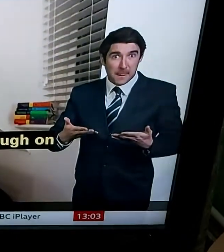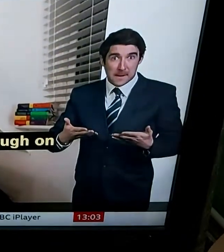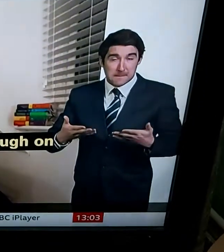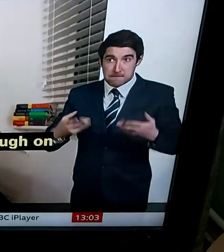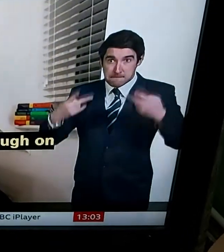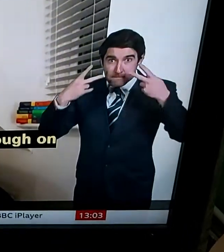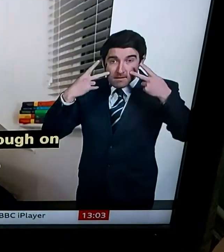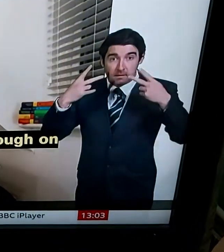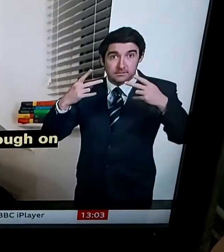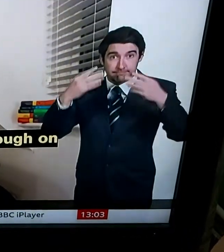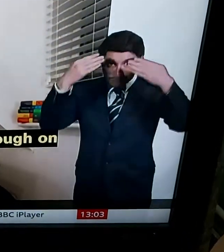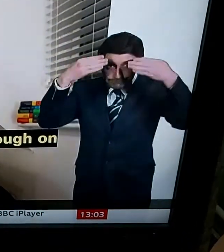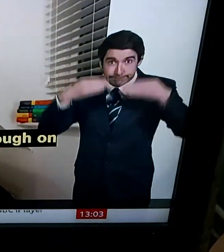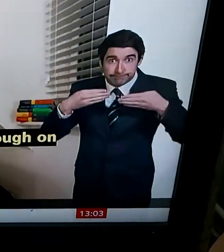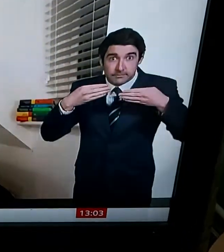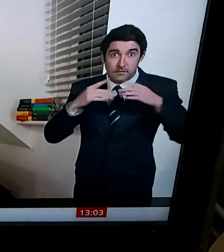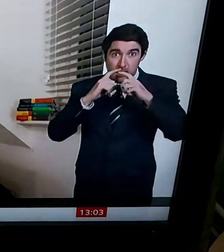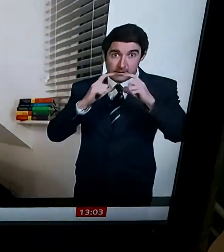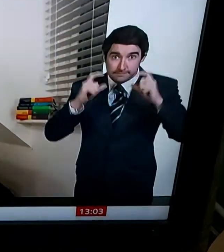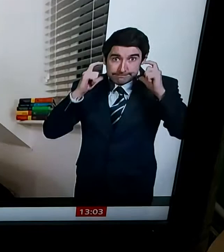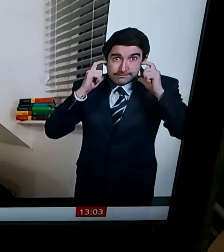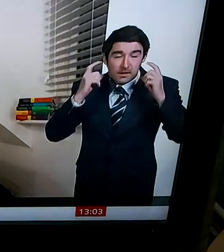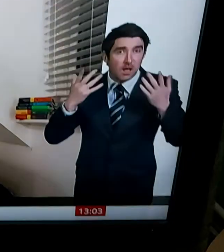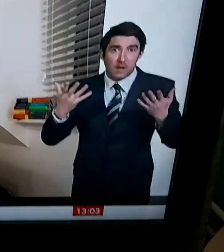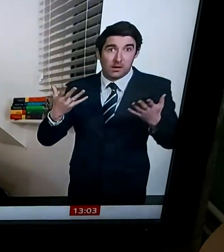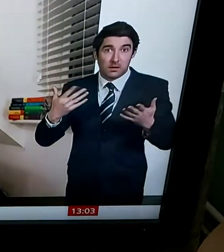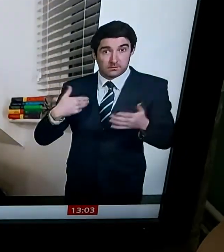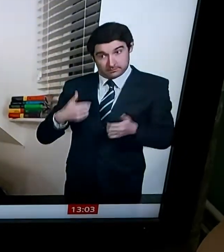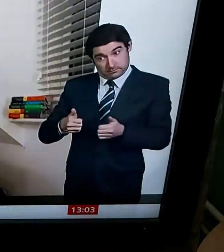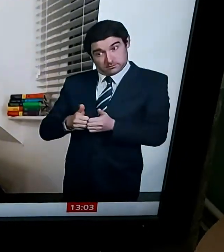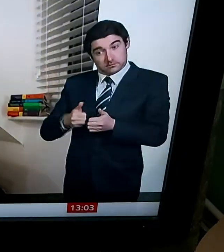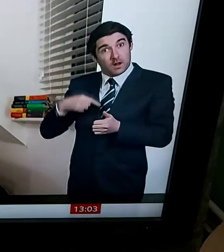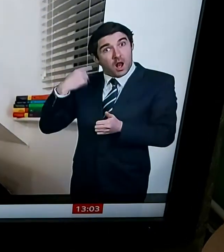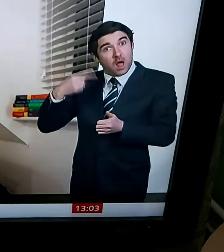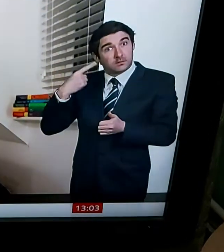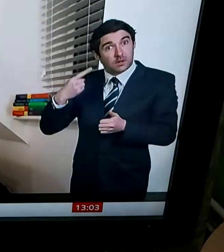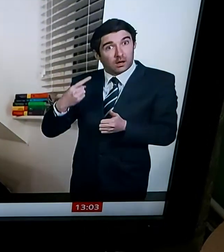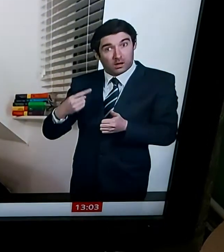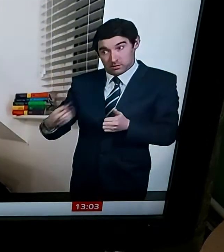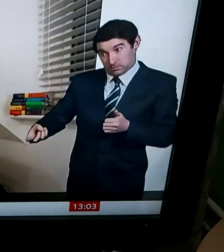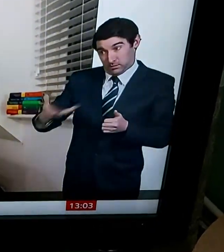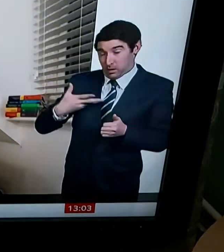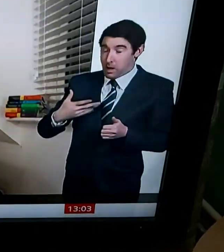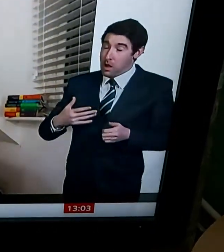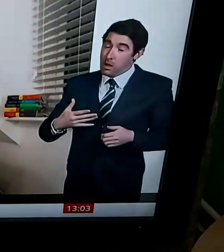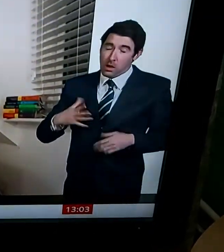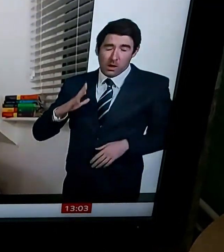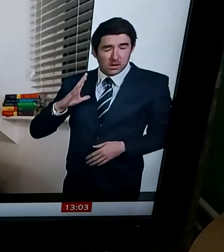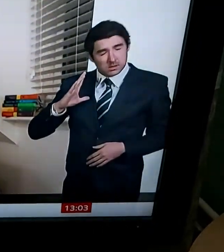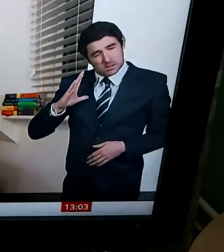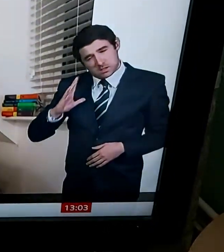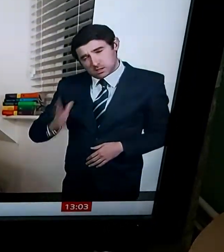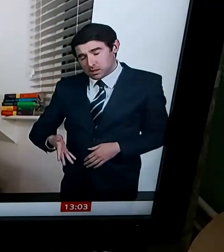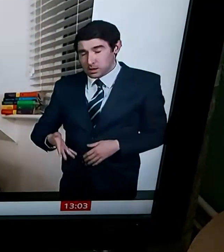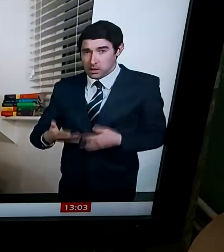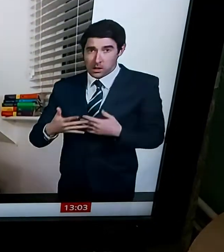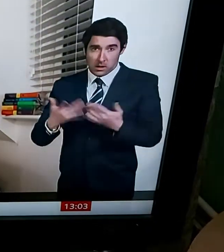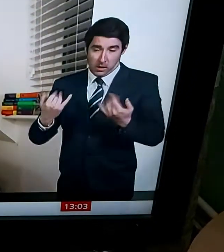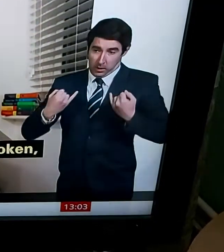My colleagues in London are, I'll be honest, they're completely broken. We're seeing a lot of patients get sick,